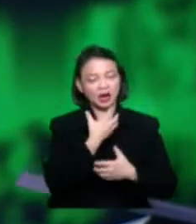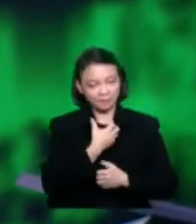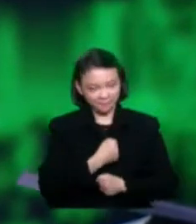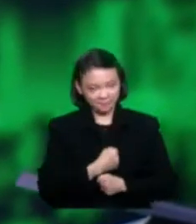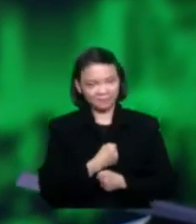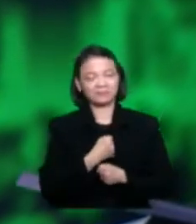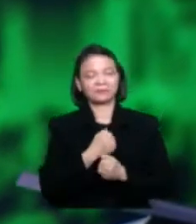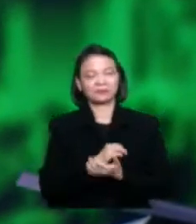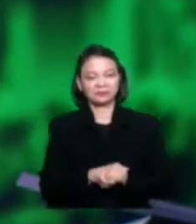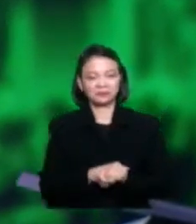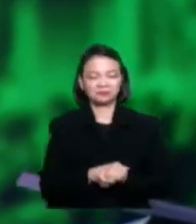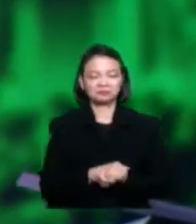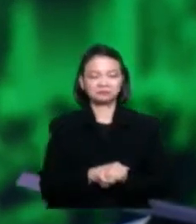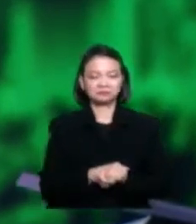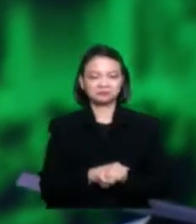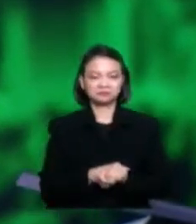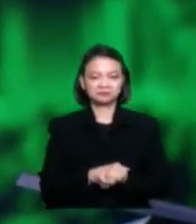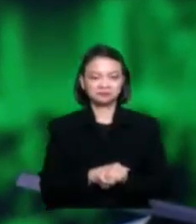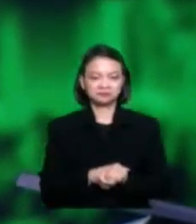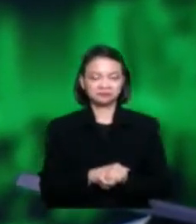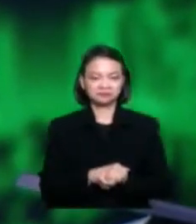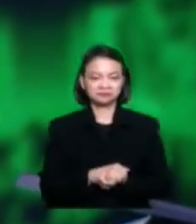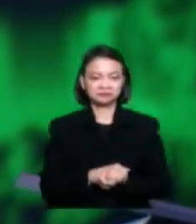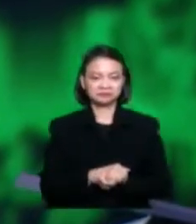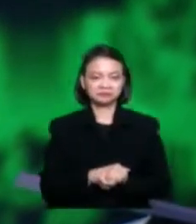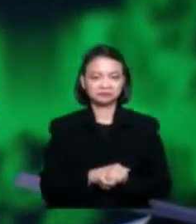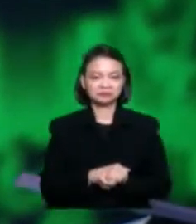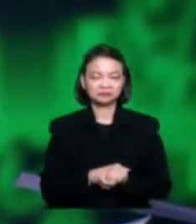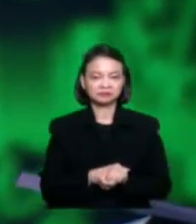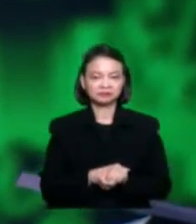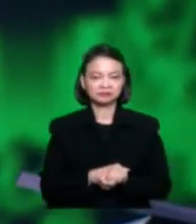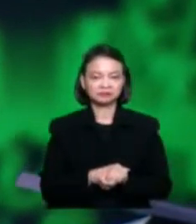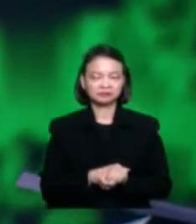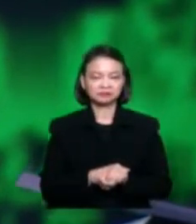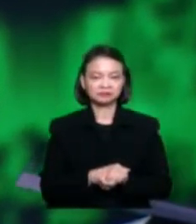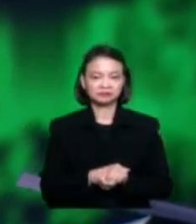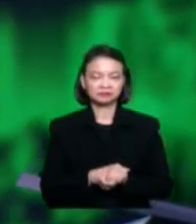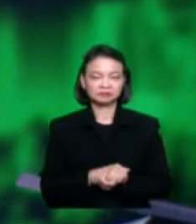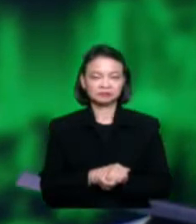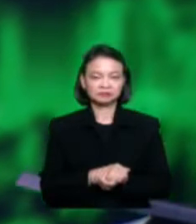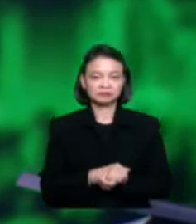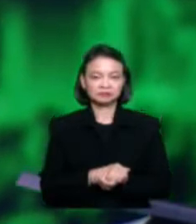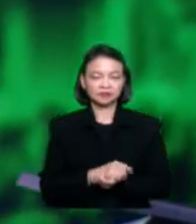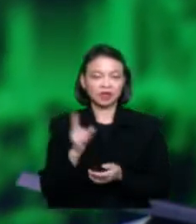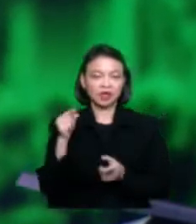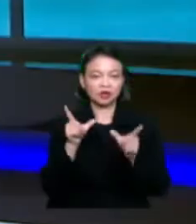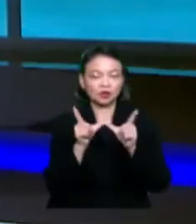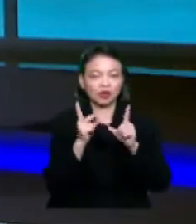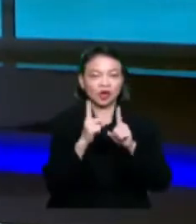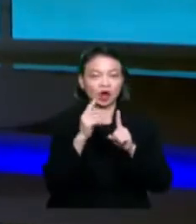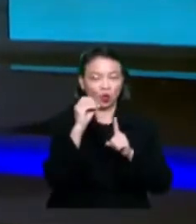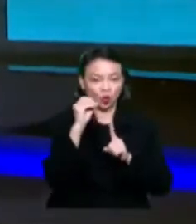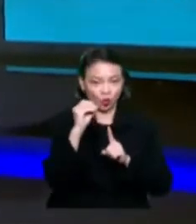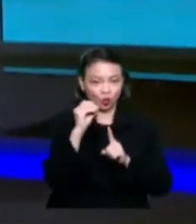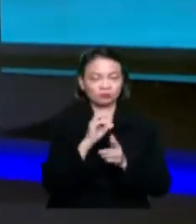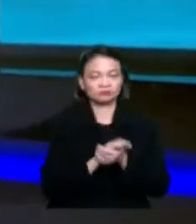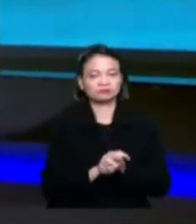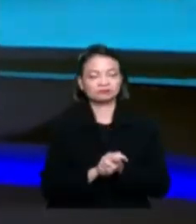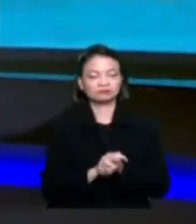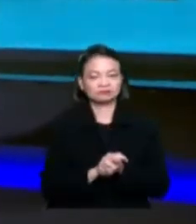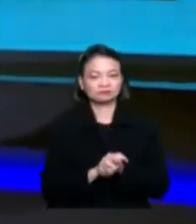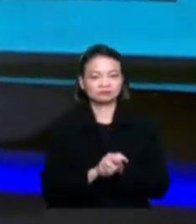question. I think this one is for Dr. Parani from WHO. Recently, we hear more